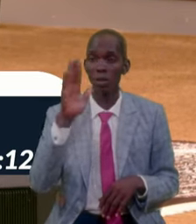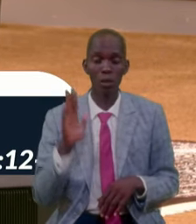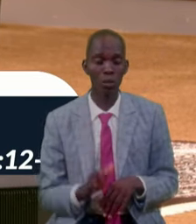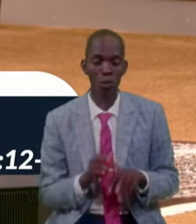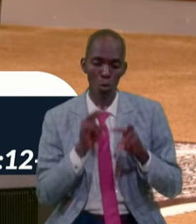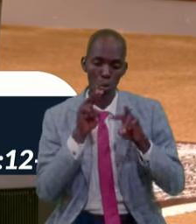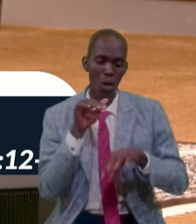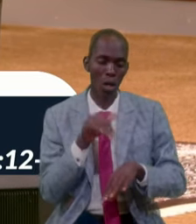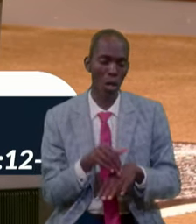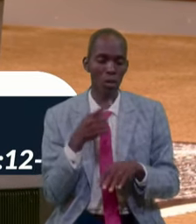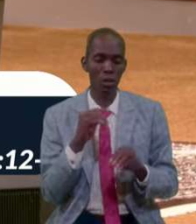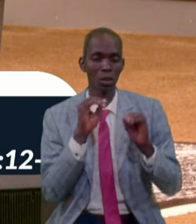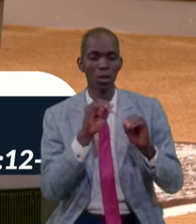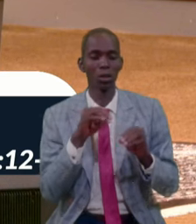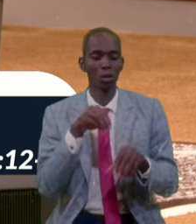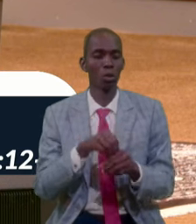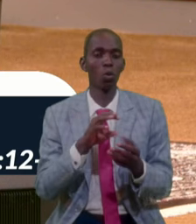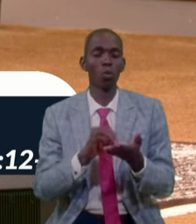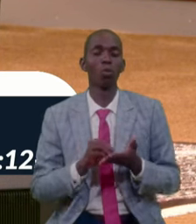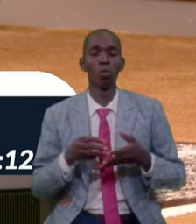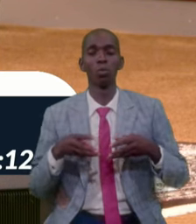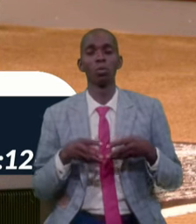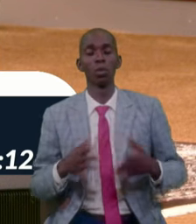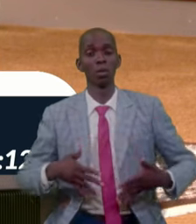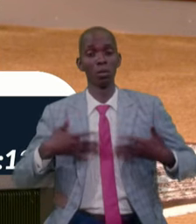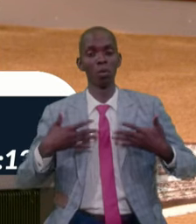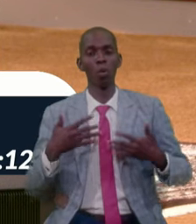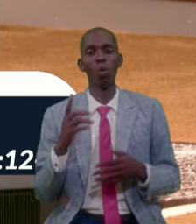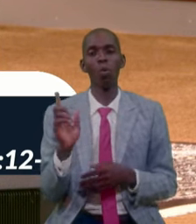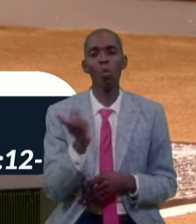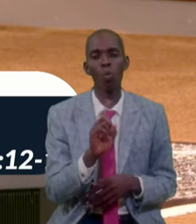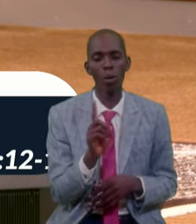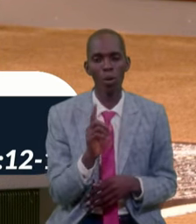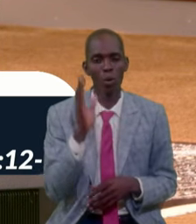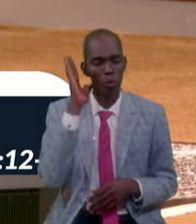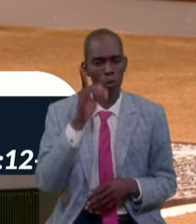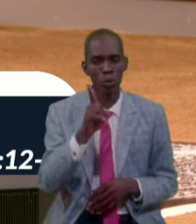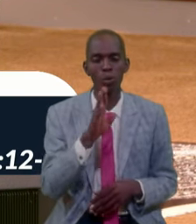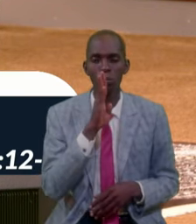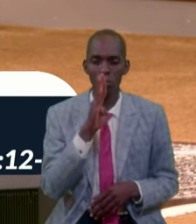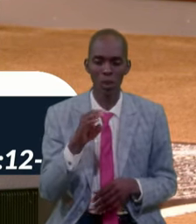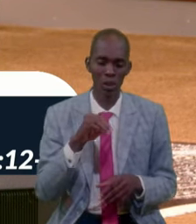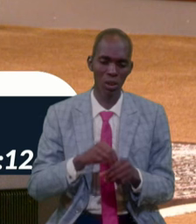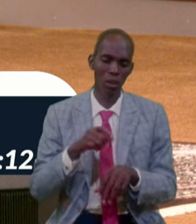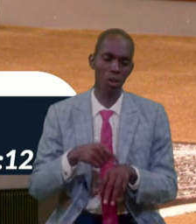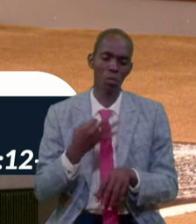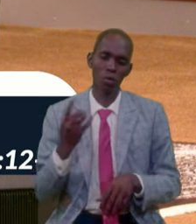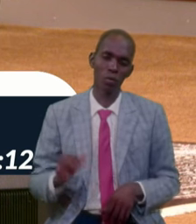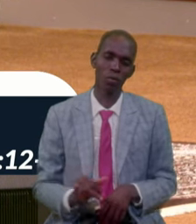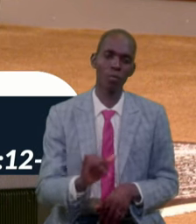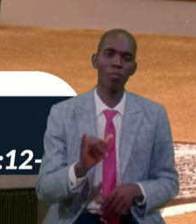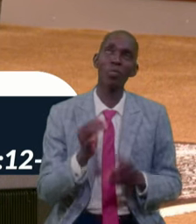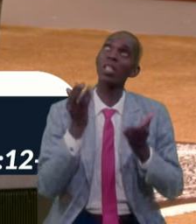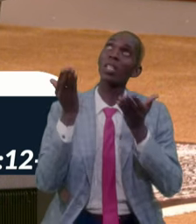your pigeonhole. Where will you spend eternity? Serve the Lord or